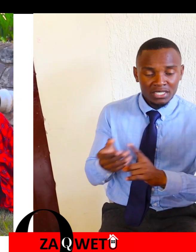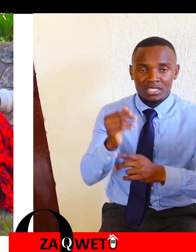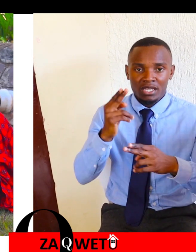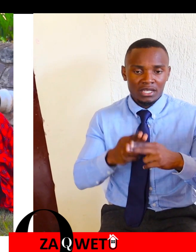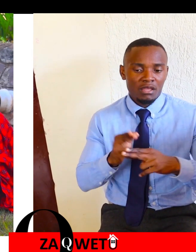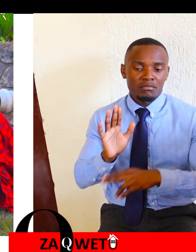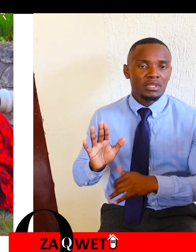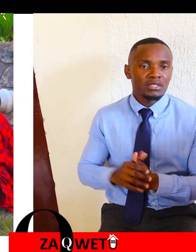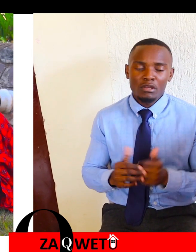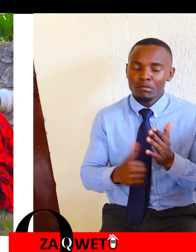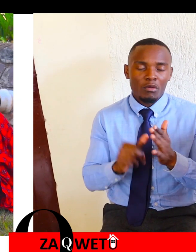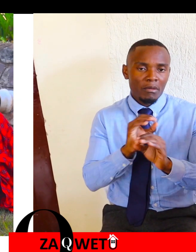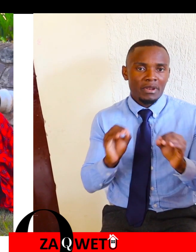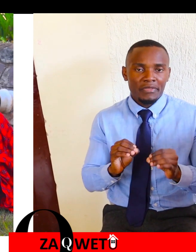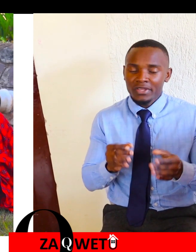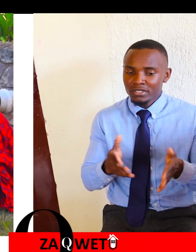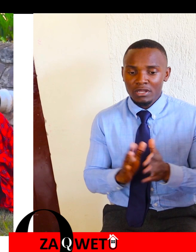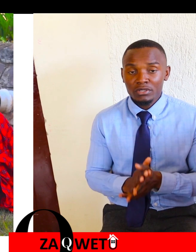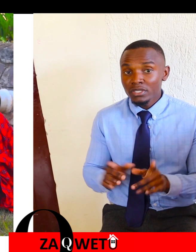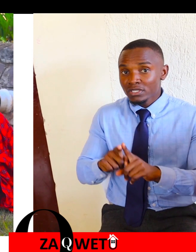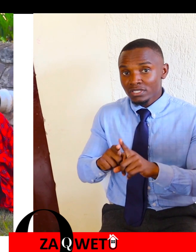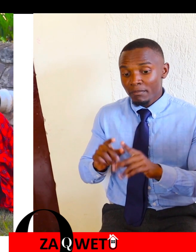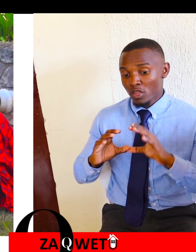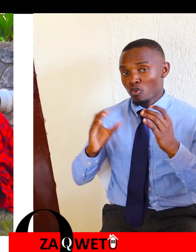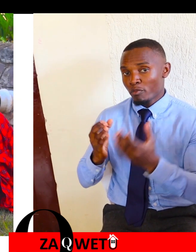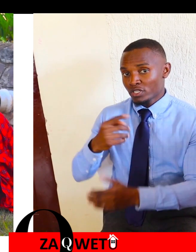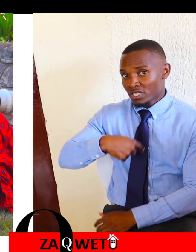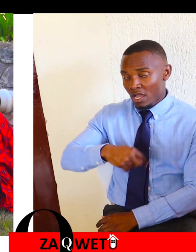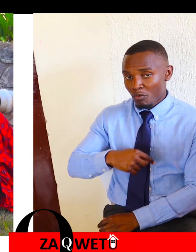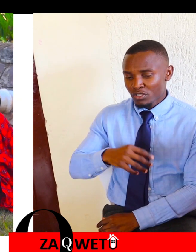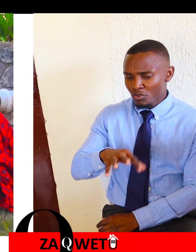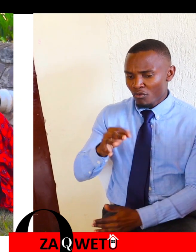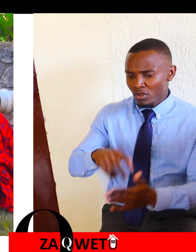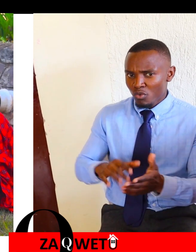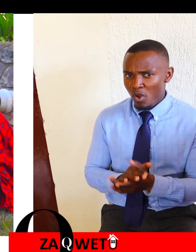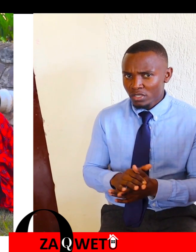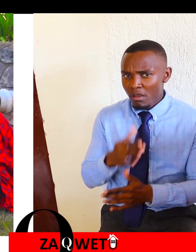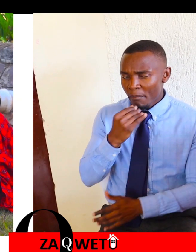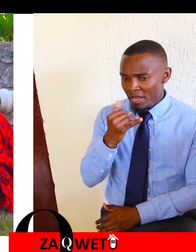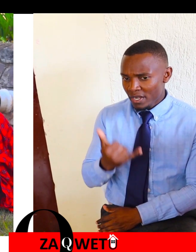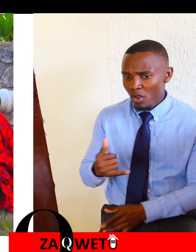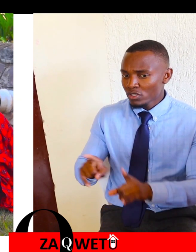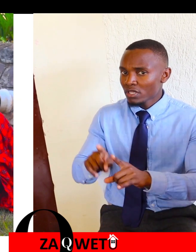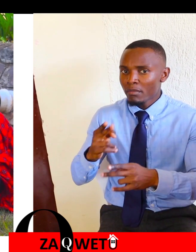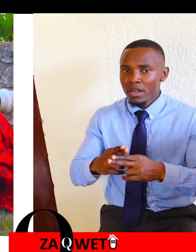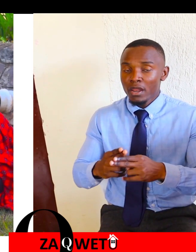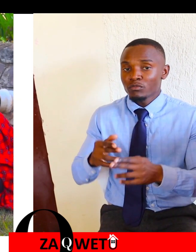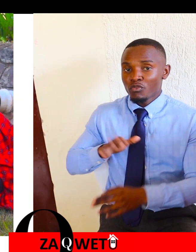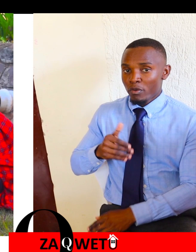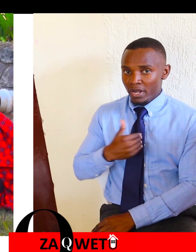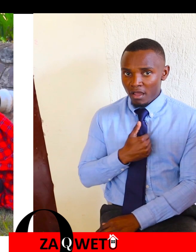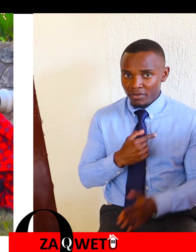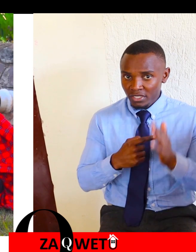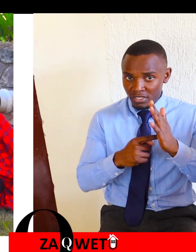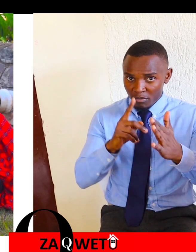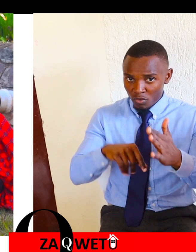men, even after women. There's no problem. It's allowed. Because even in our community, you find that men these days are named